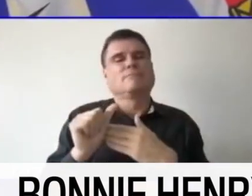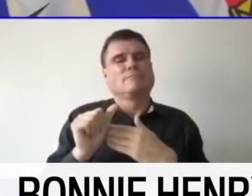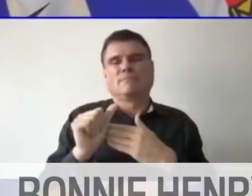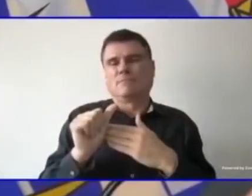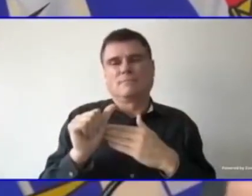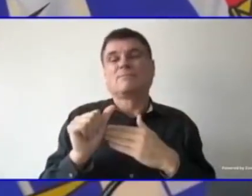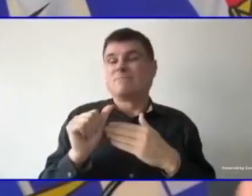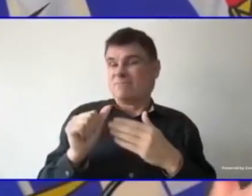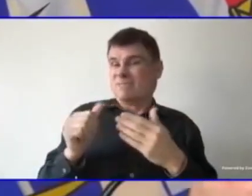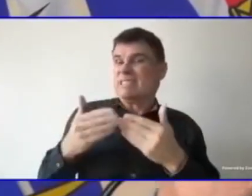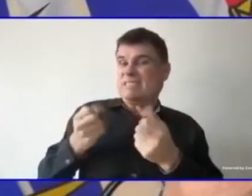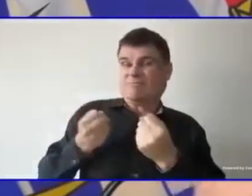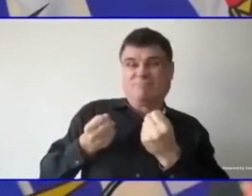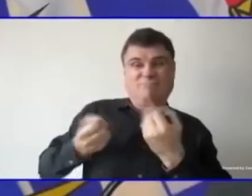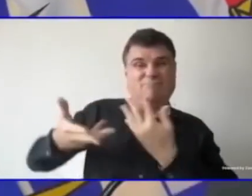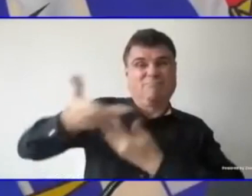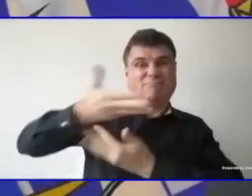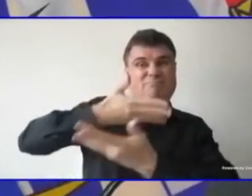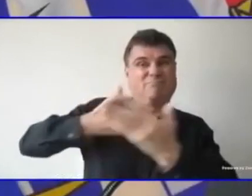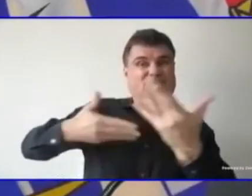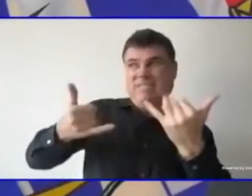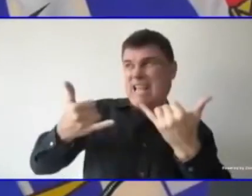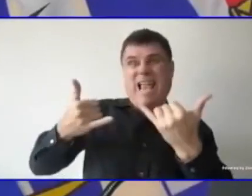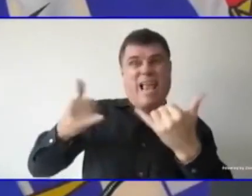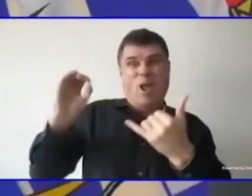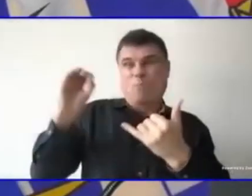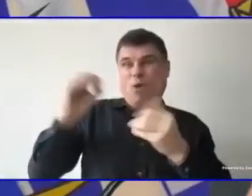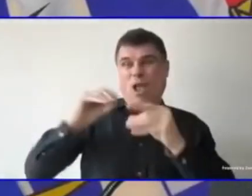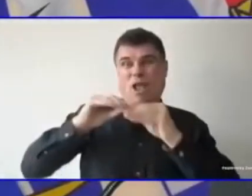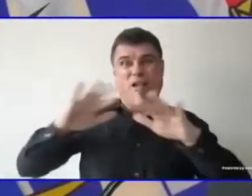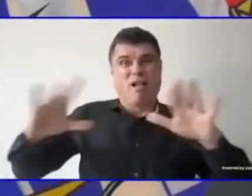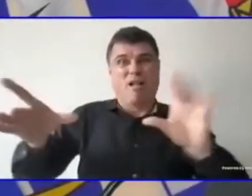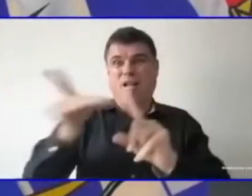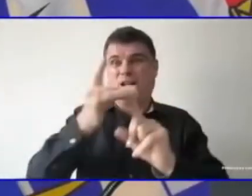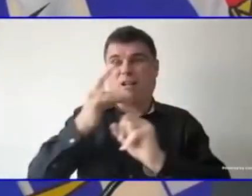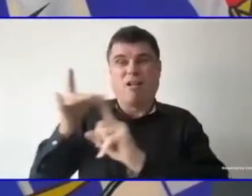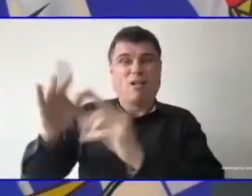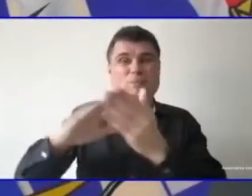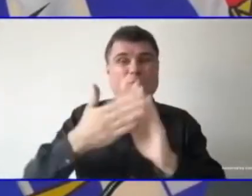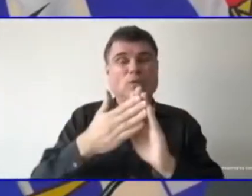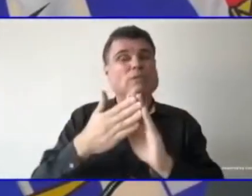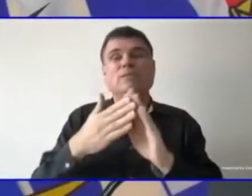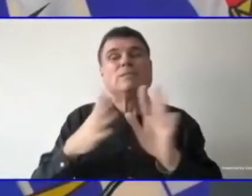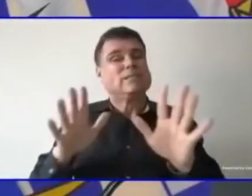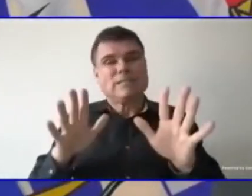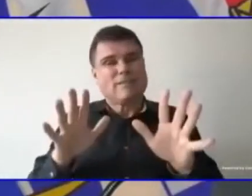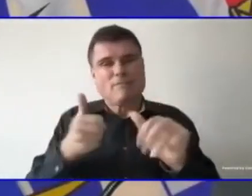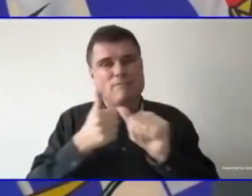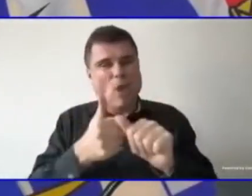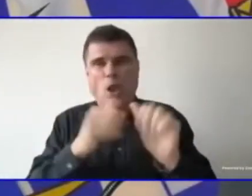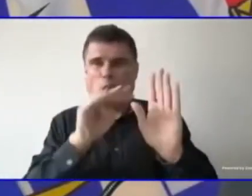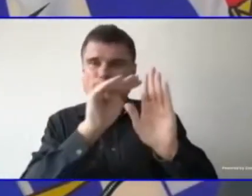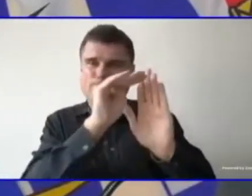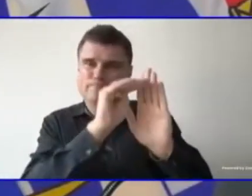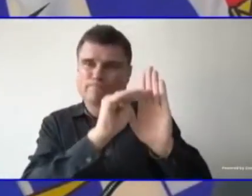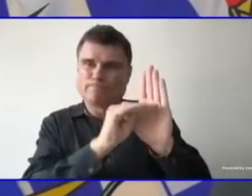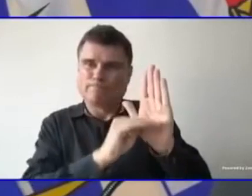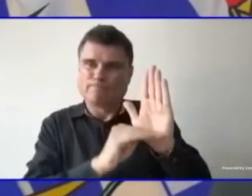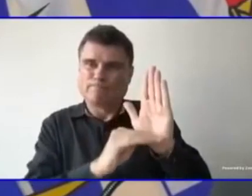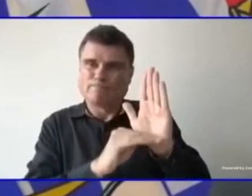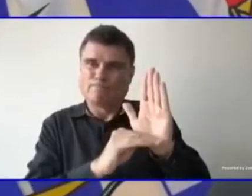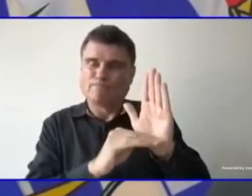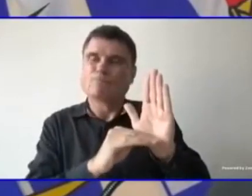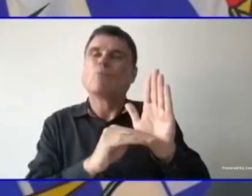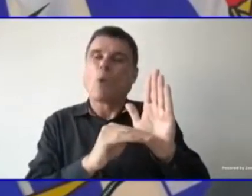we need to take those actions, and we can take those actions, which keep ourselves, which make a difference to control the impact